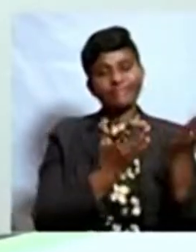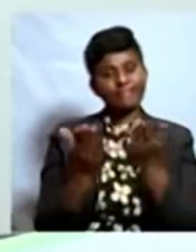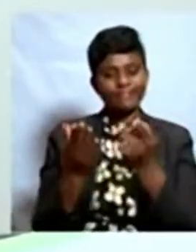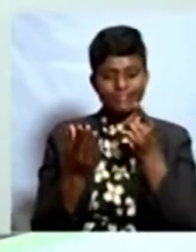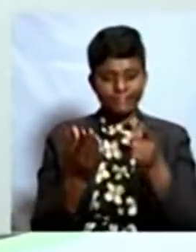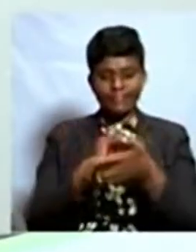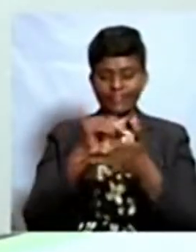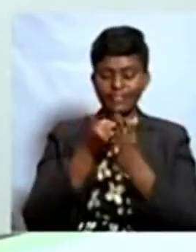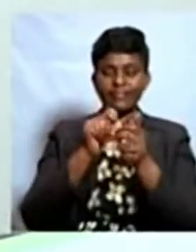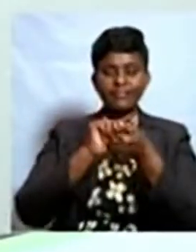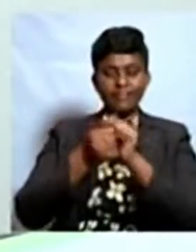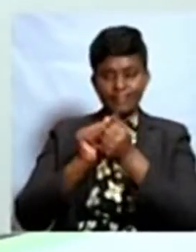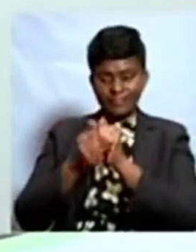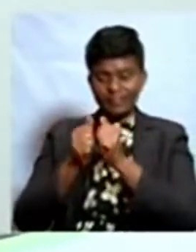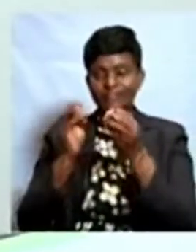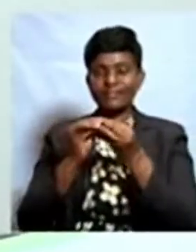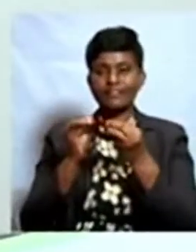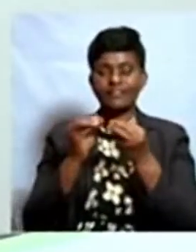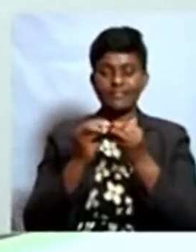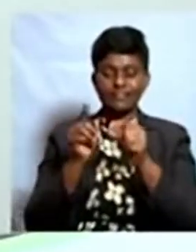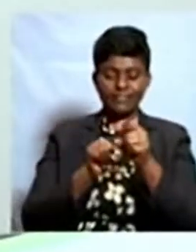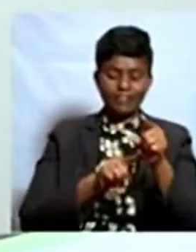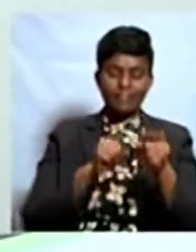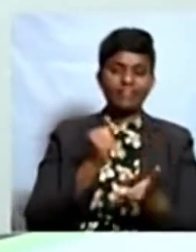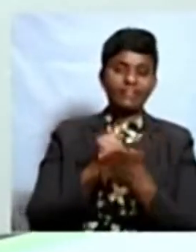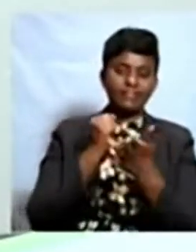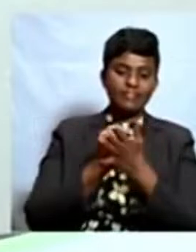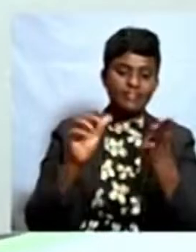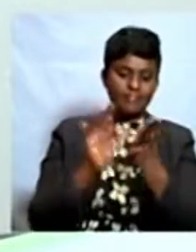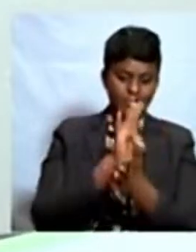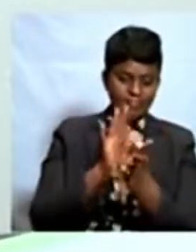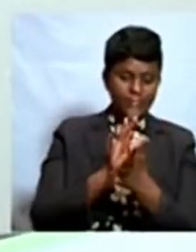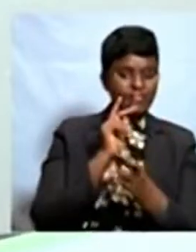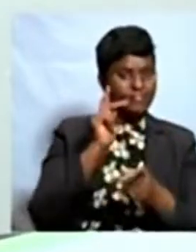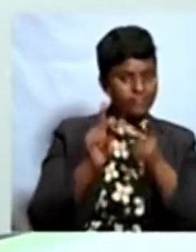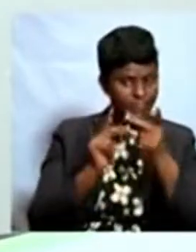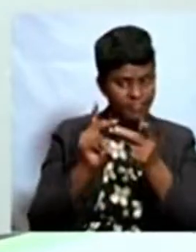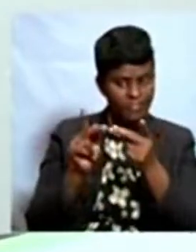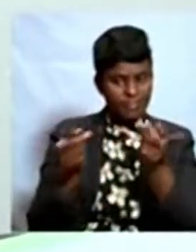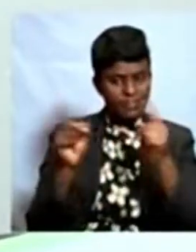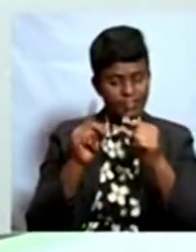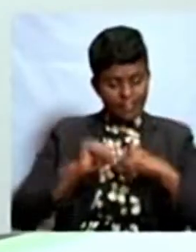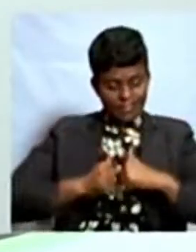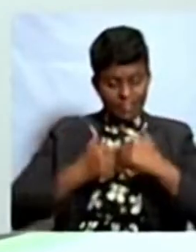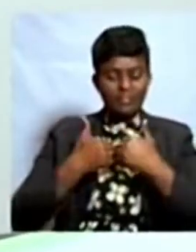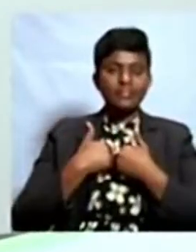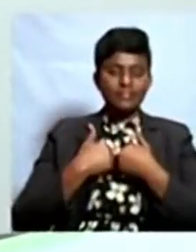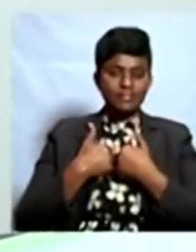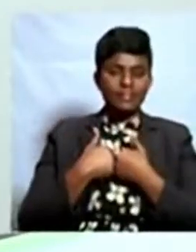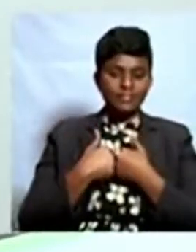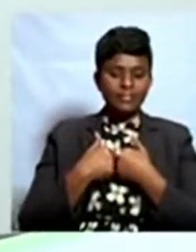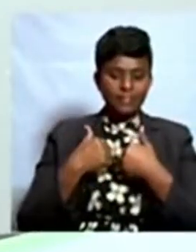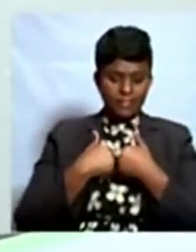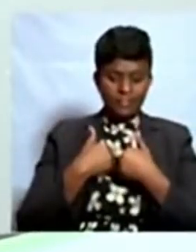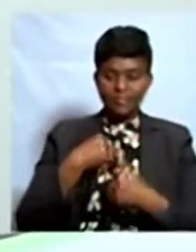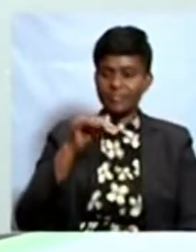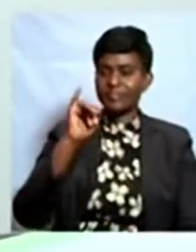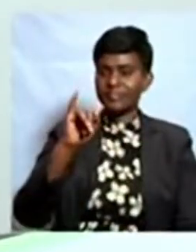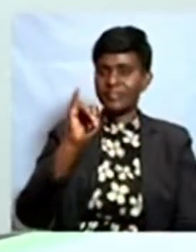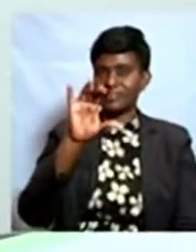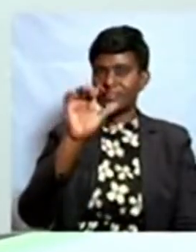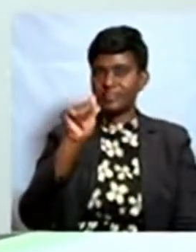these amendments in particular to fast track the process, so that when we do have the ICAO